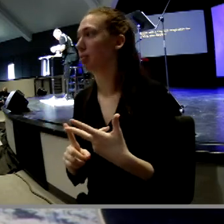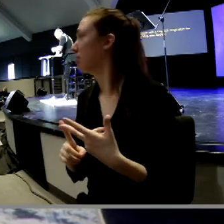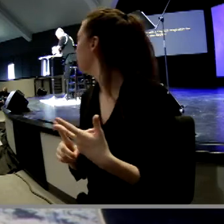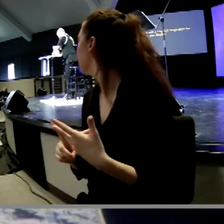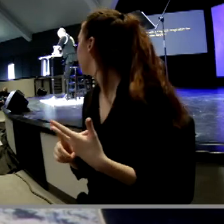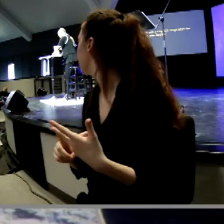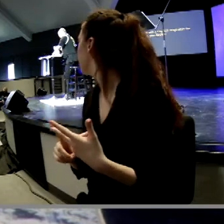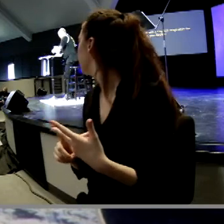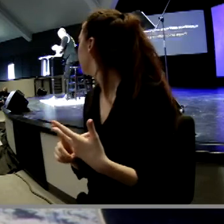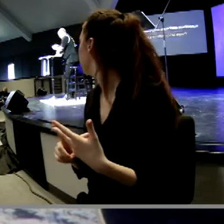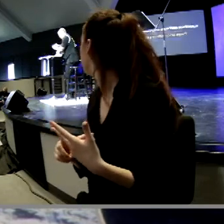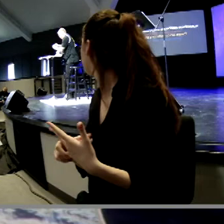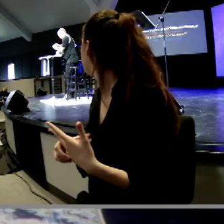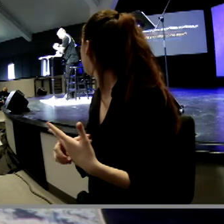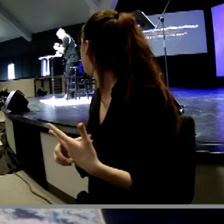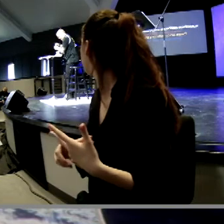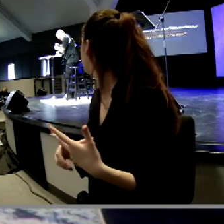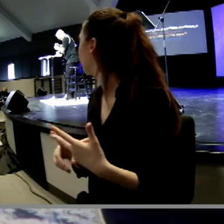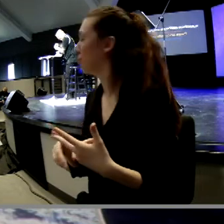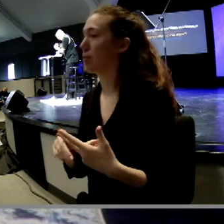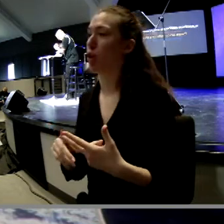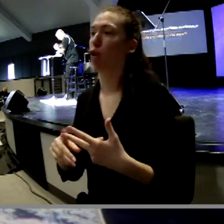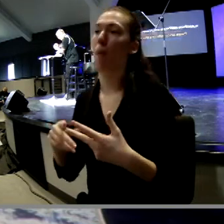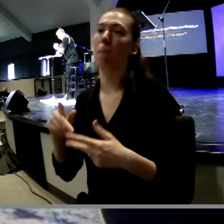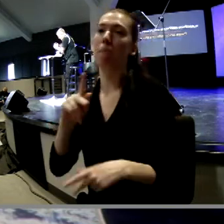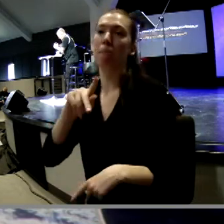This personal kingdom calling.